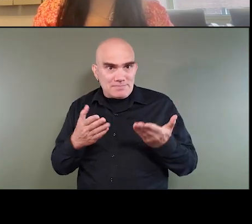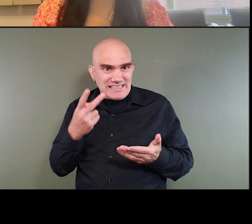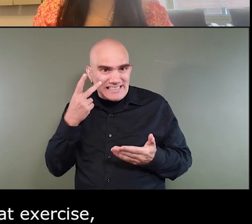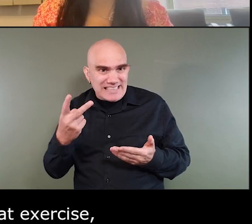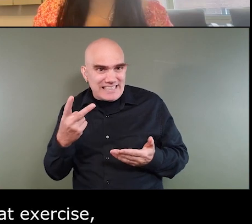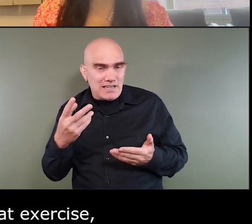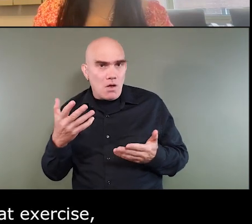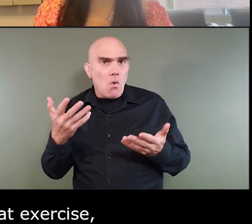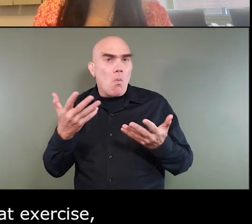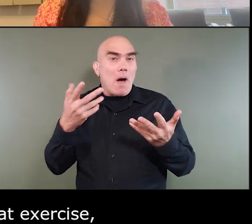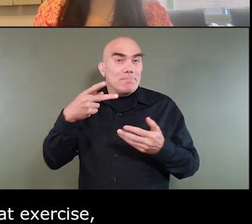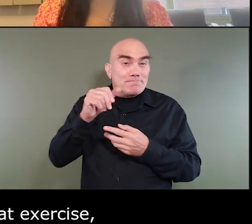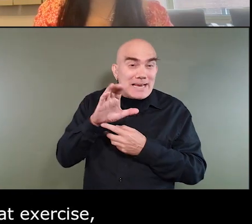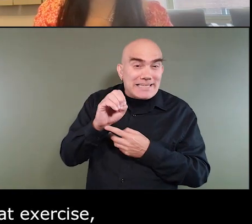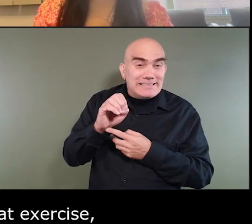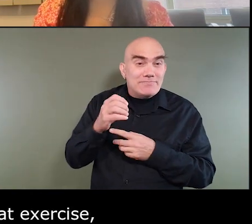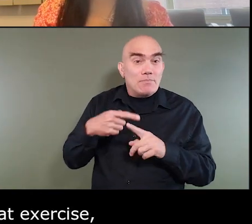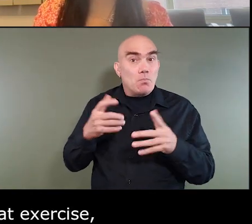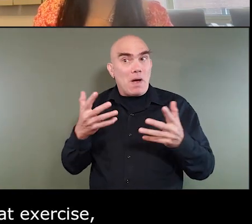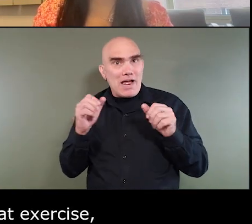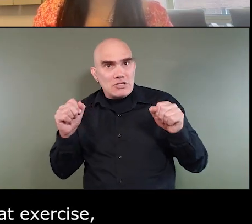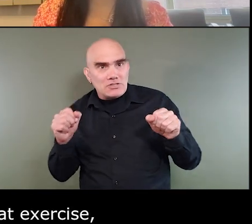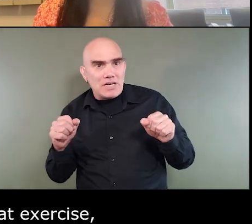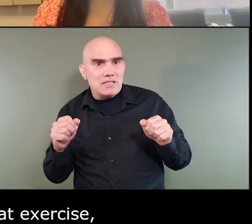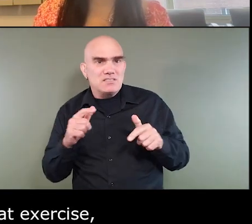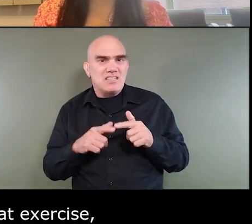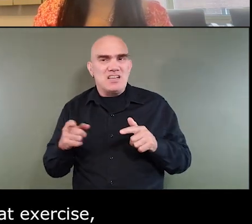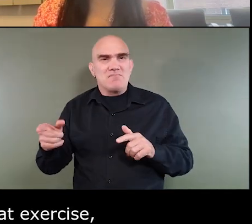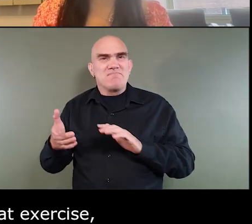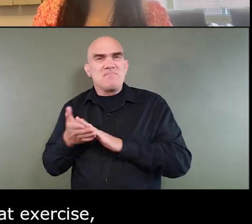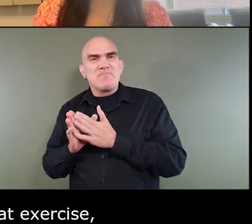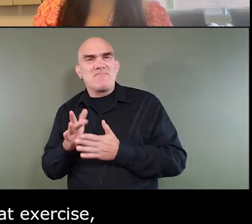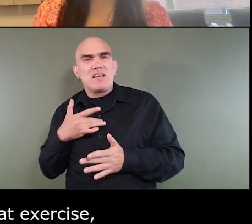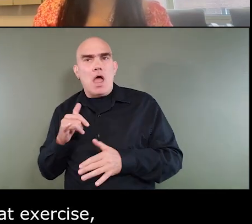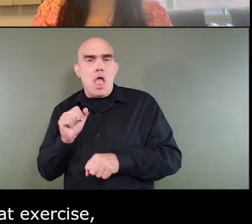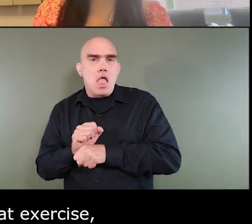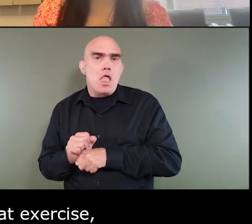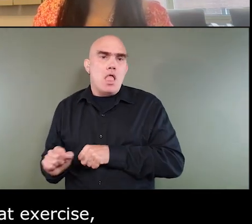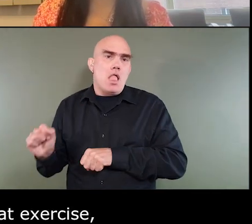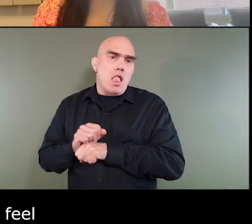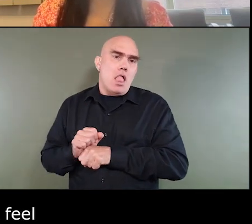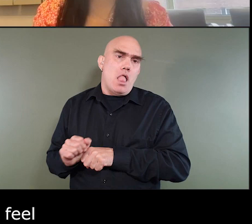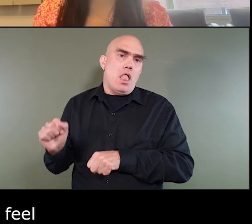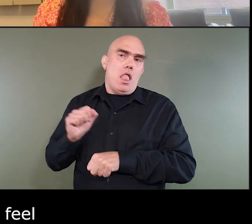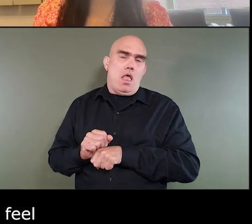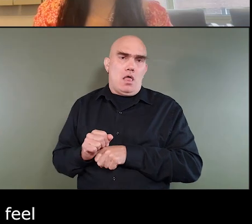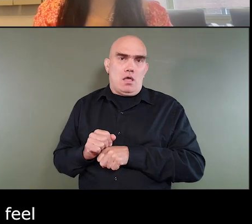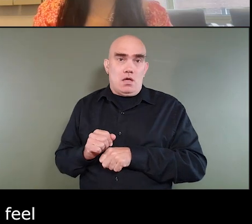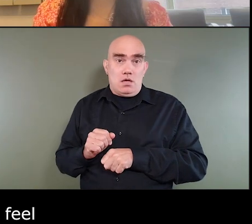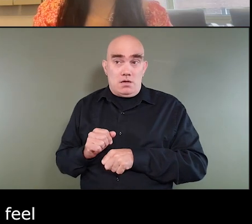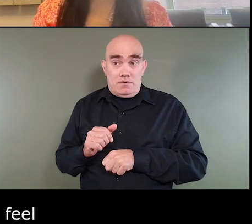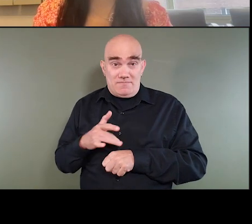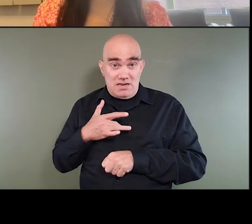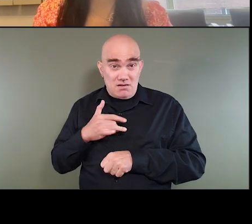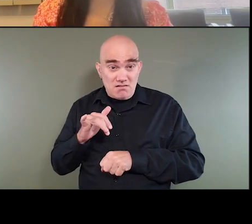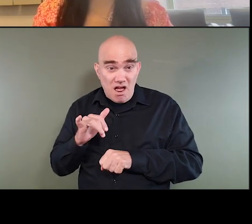might see, at what pace, from what exercise, then it's work to pursue exercise. And if it doesn't feel like it's doing anything, well, then